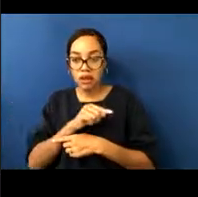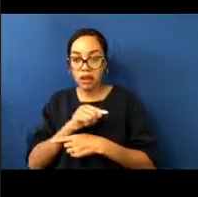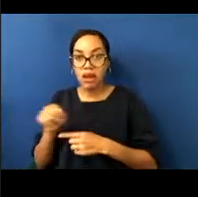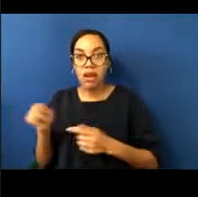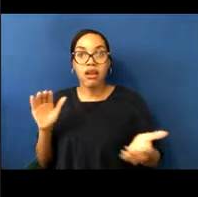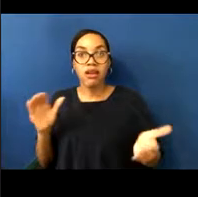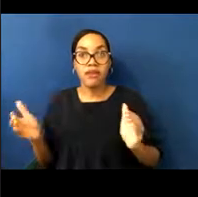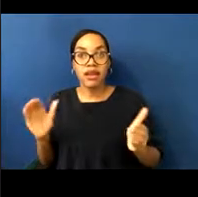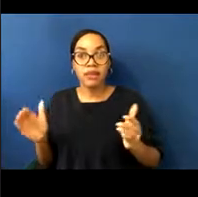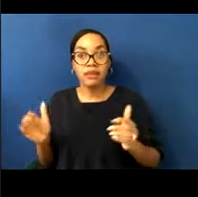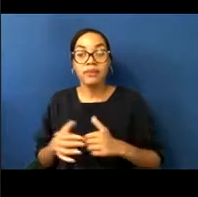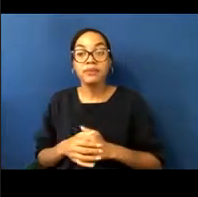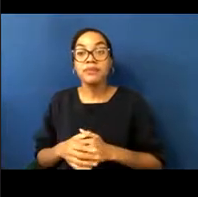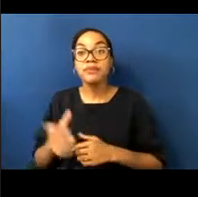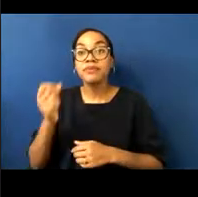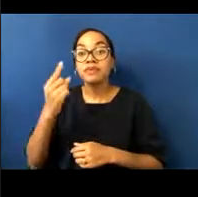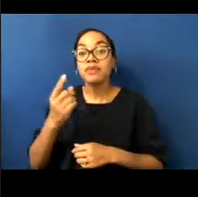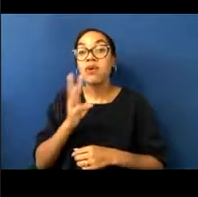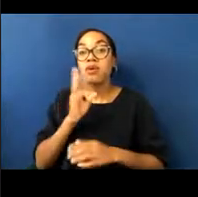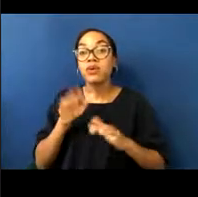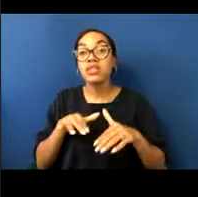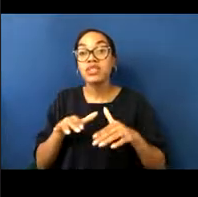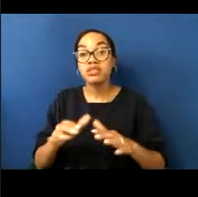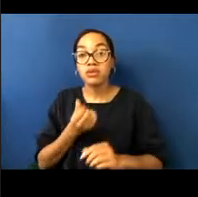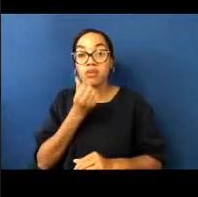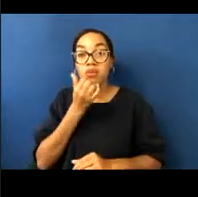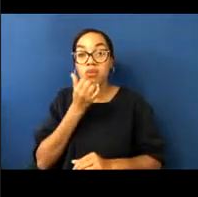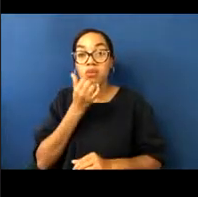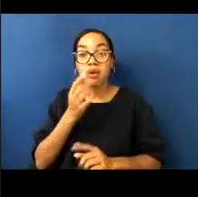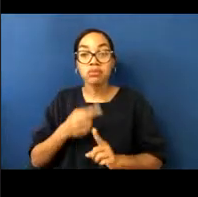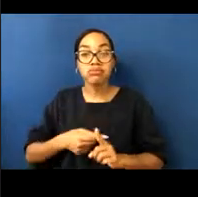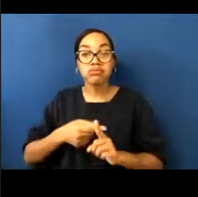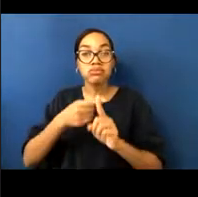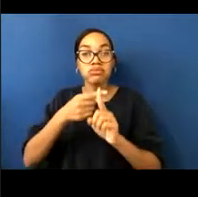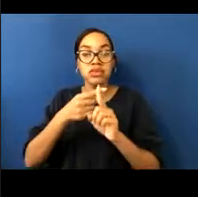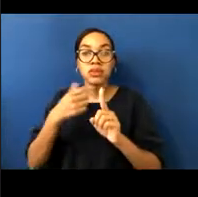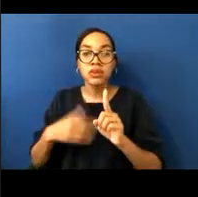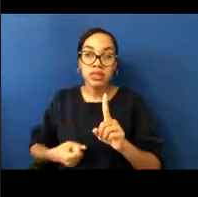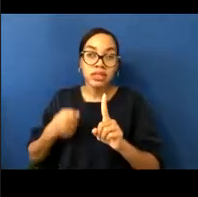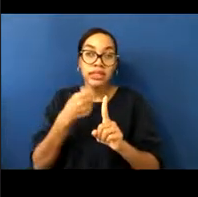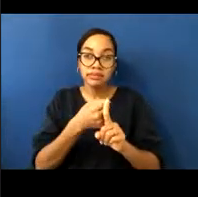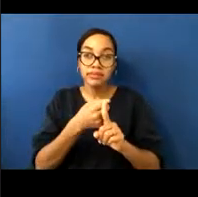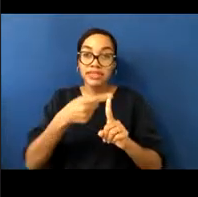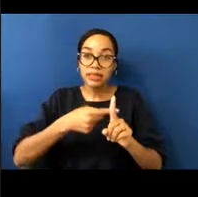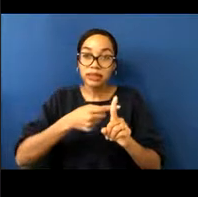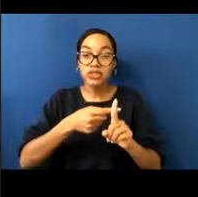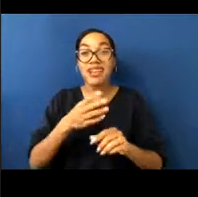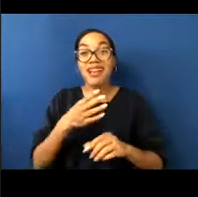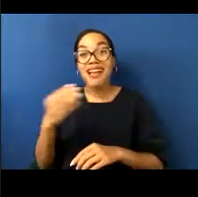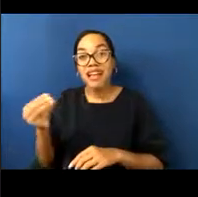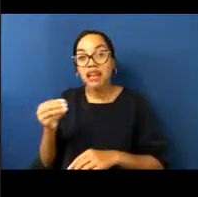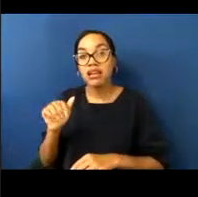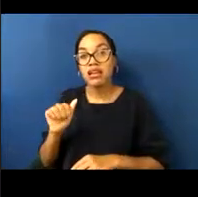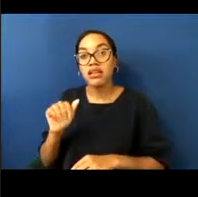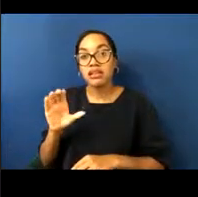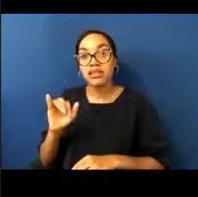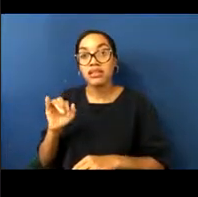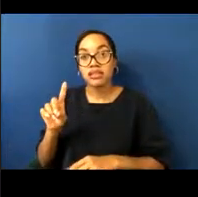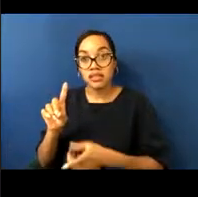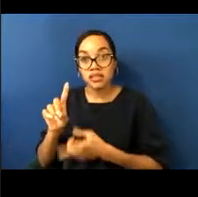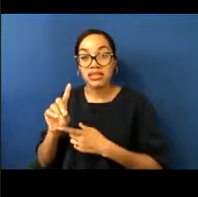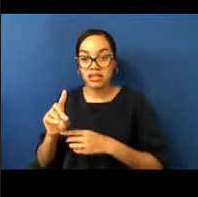only impact from climate change. We can also expect the oceans to become more acidic. So as the oceans absorb more of that carbon dioxide, they actually become more